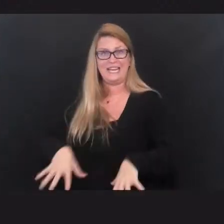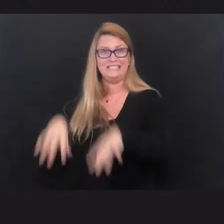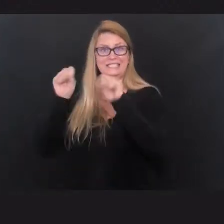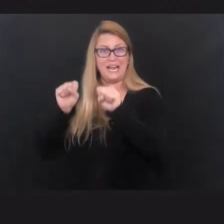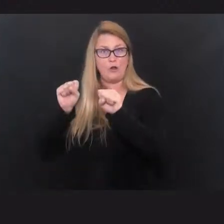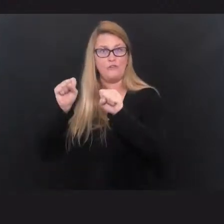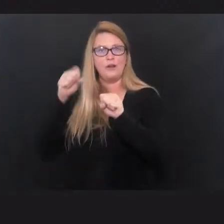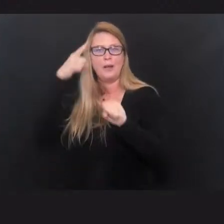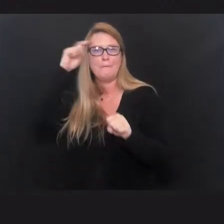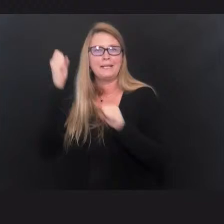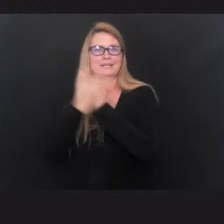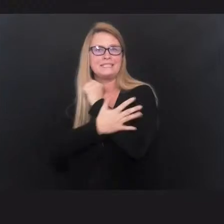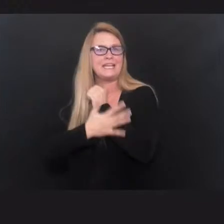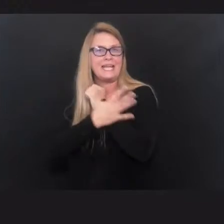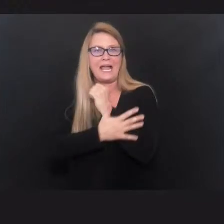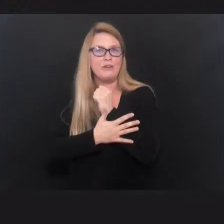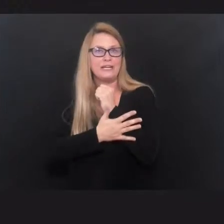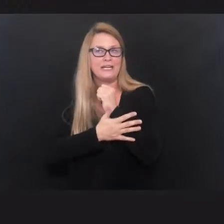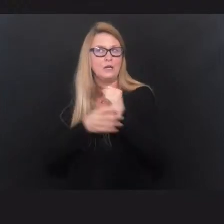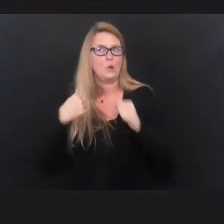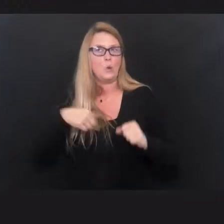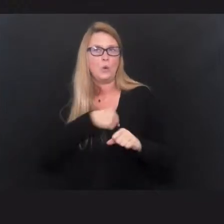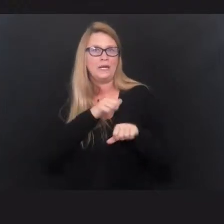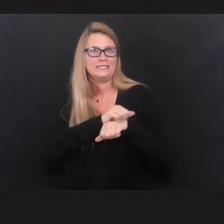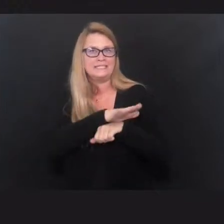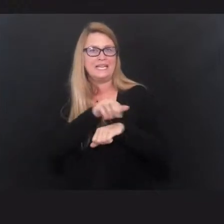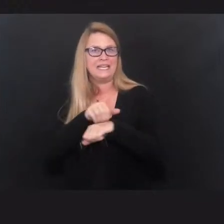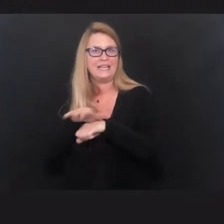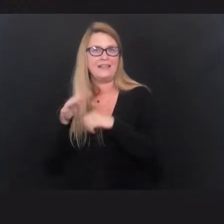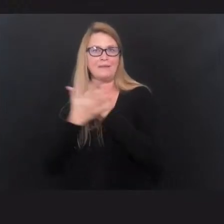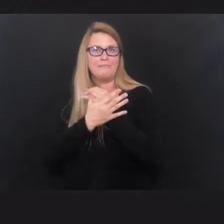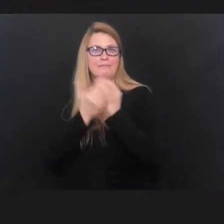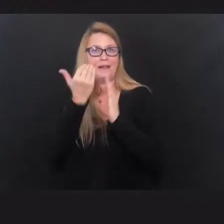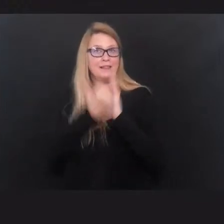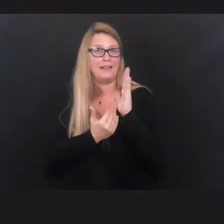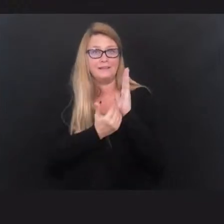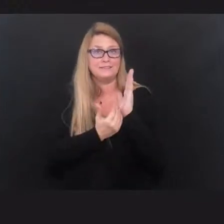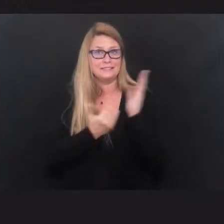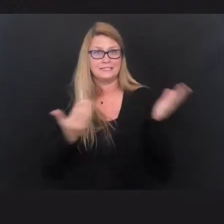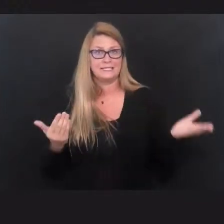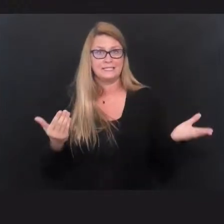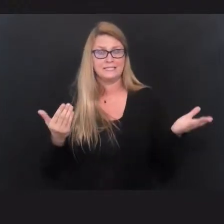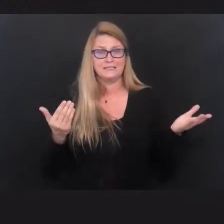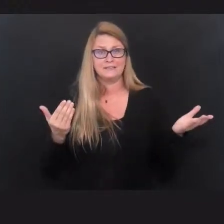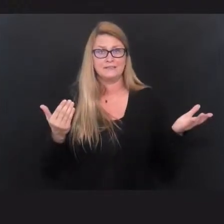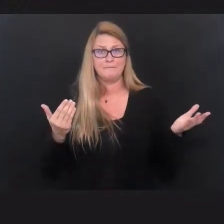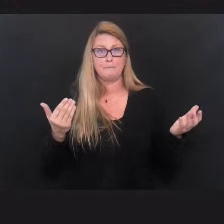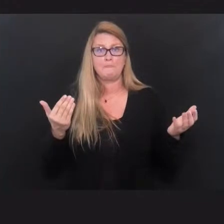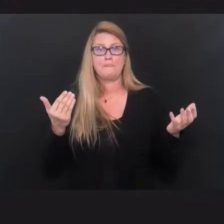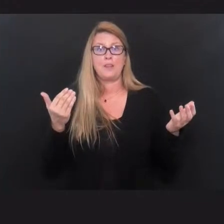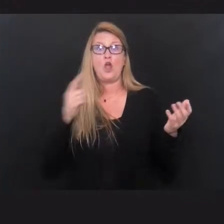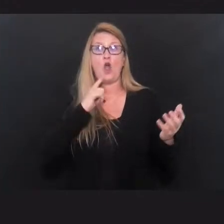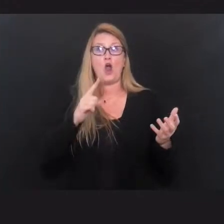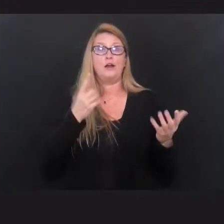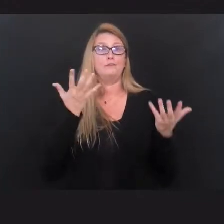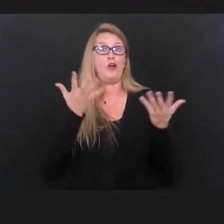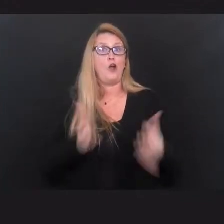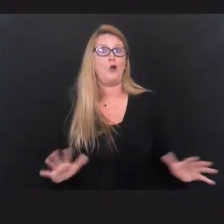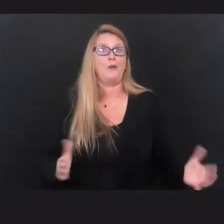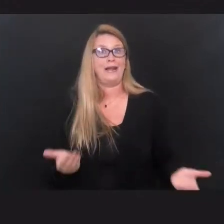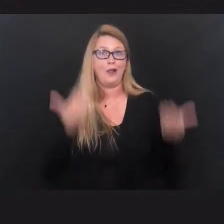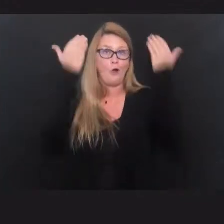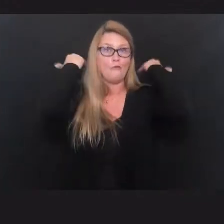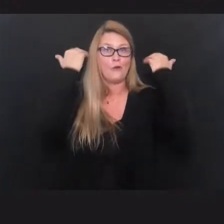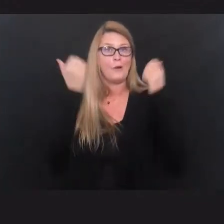health departments where we're sending those lists to are already, by their own admission and by the state's admission, heavily overworked trying to get